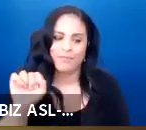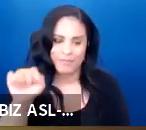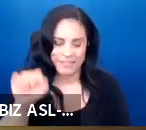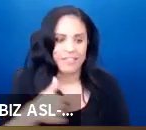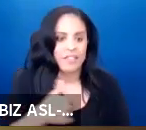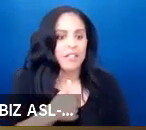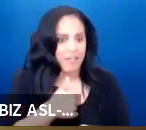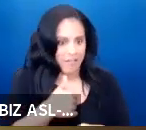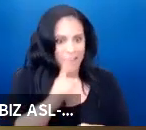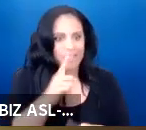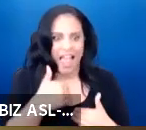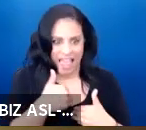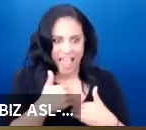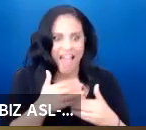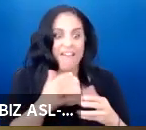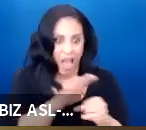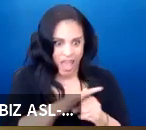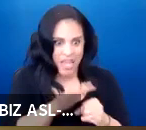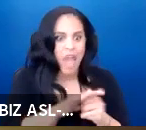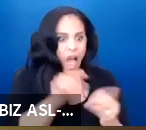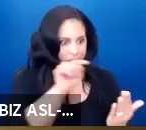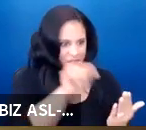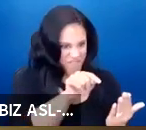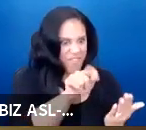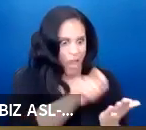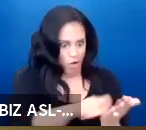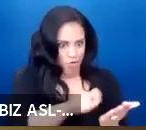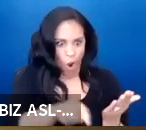I've actually got enough material for two books, but we're spreading them out.